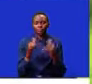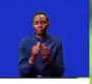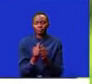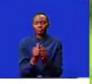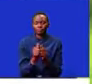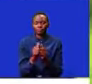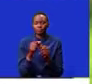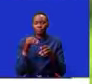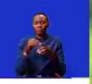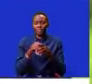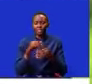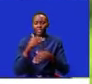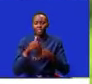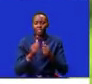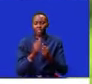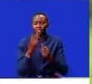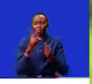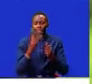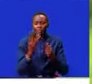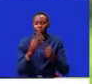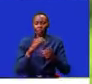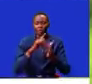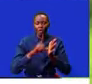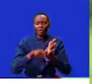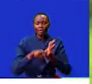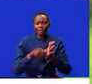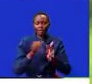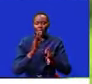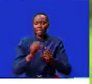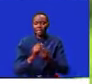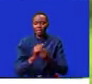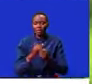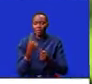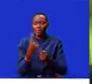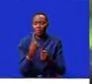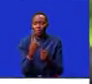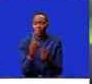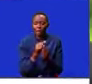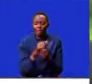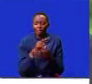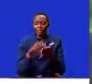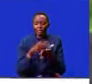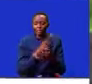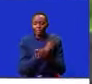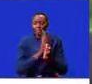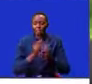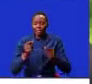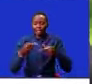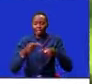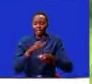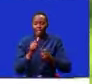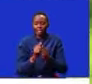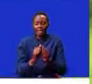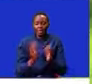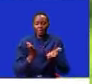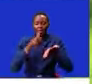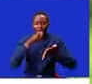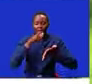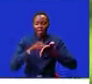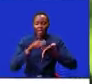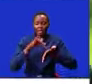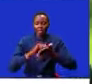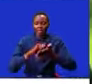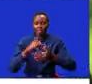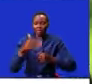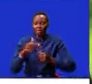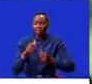Within the next 24 hours, if and only if, one, these very doctors receive their promotion letters that has been overdue